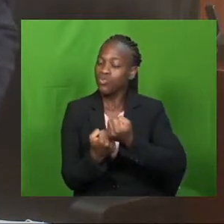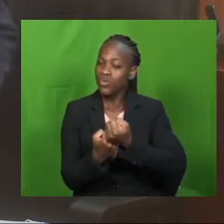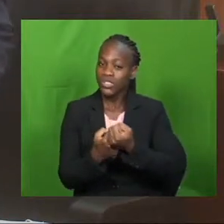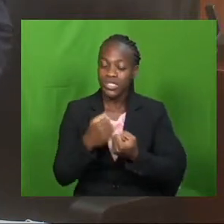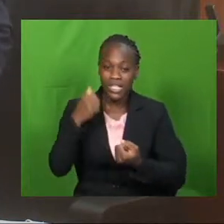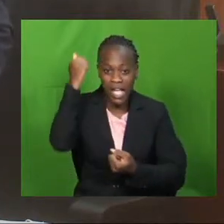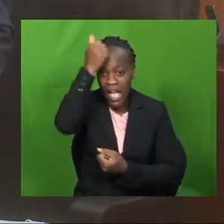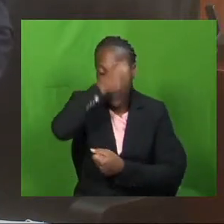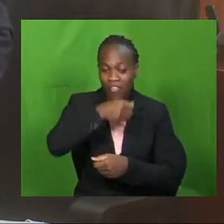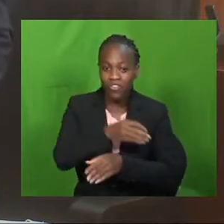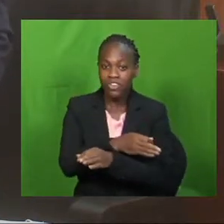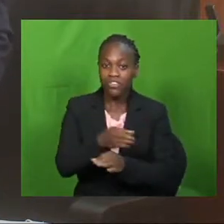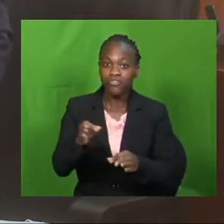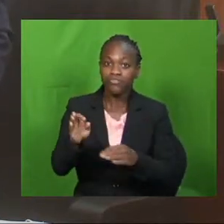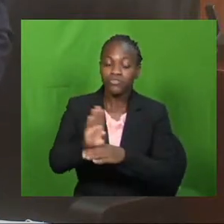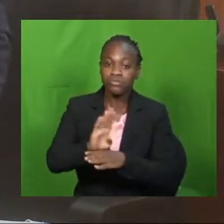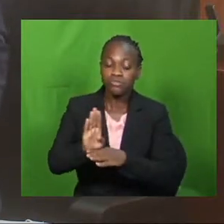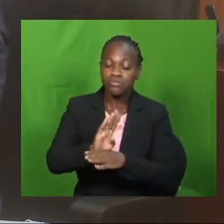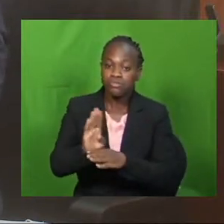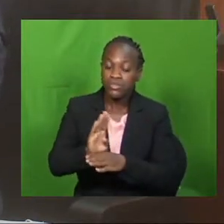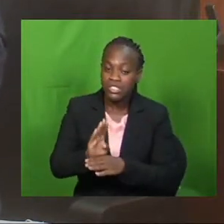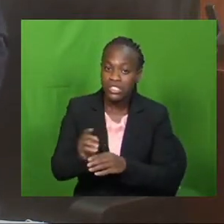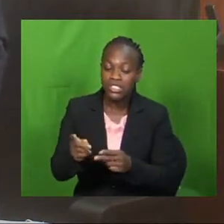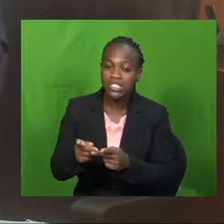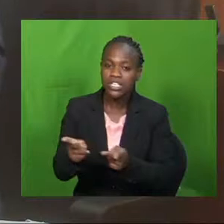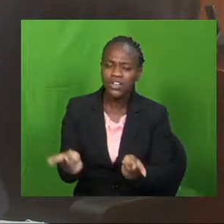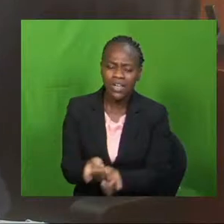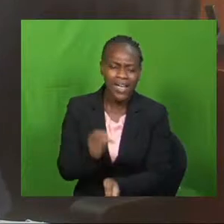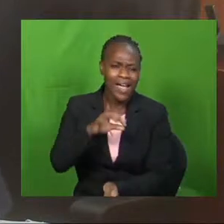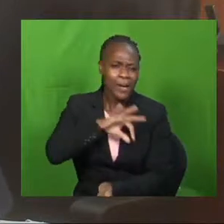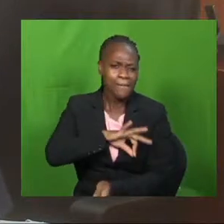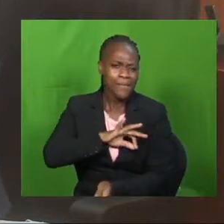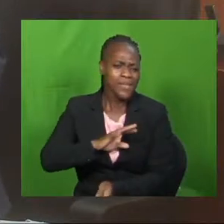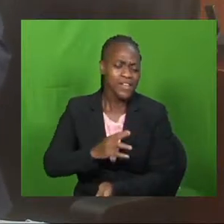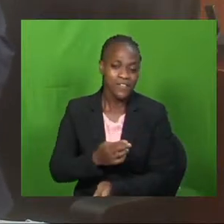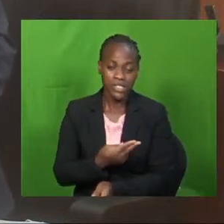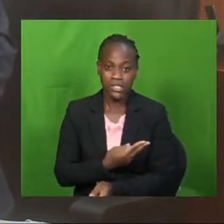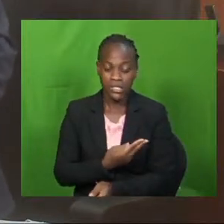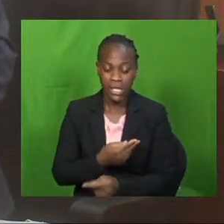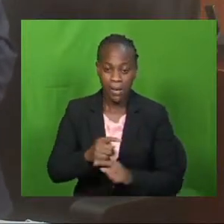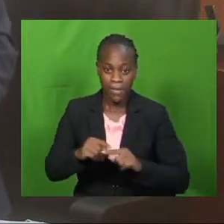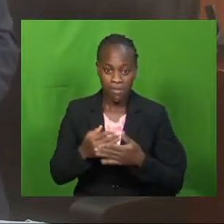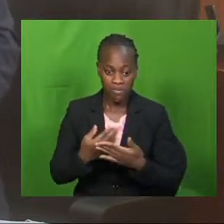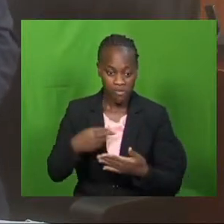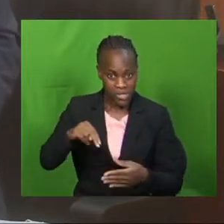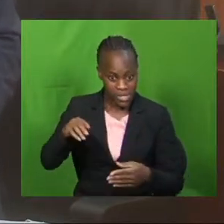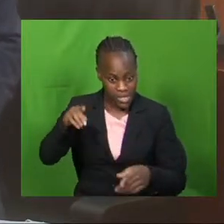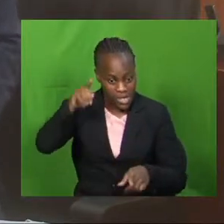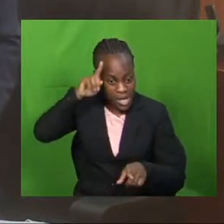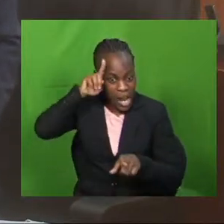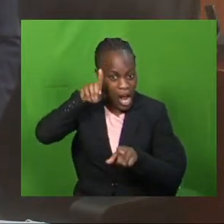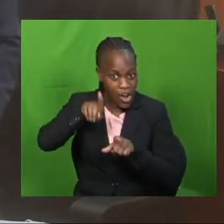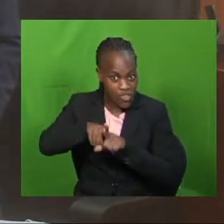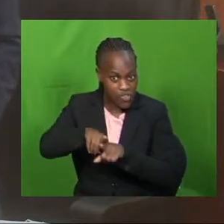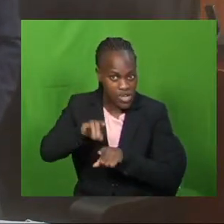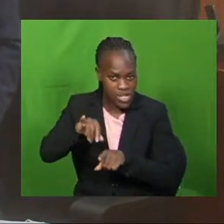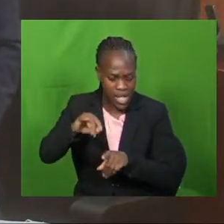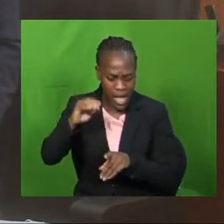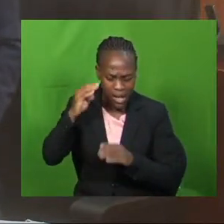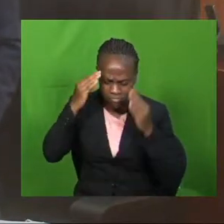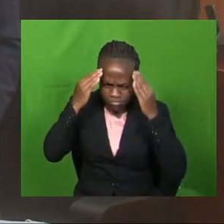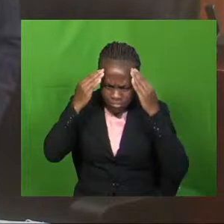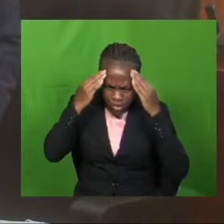given its immense benefits. Mr. Speaker, first of all, we must admit that the level of awareness